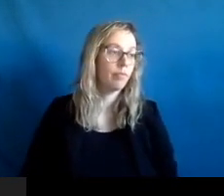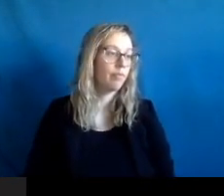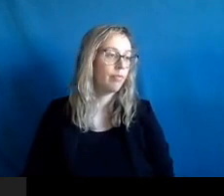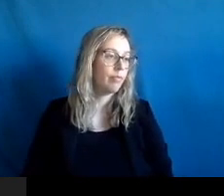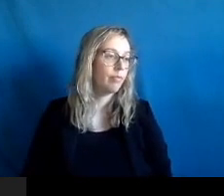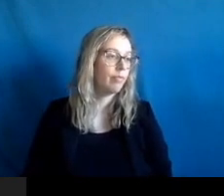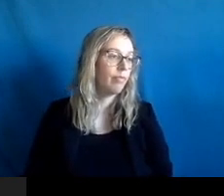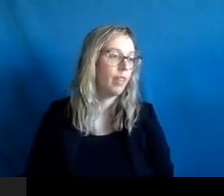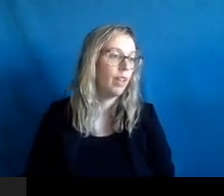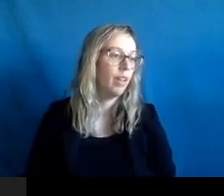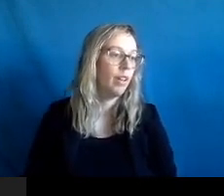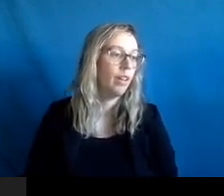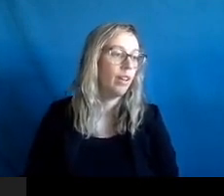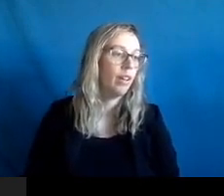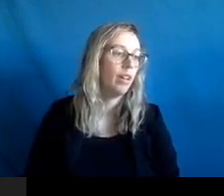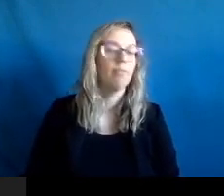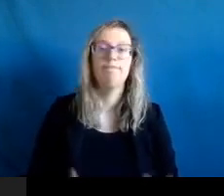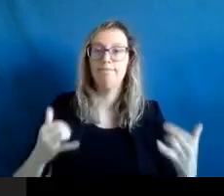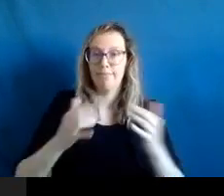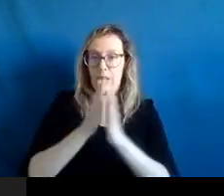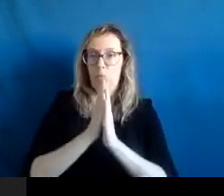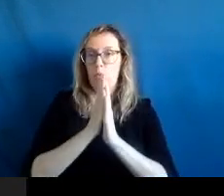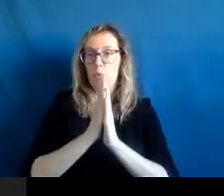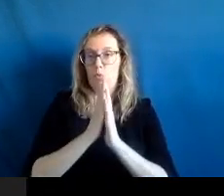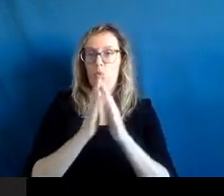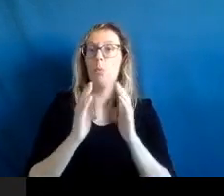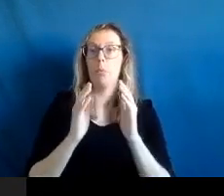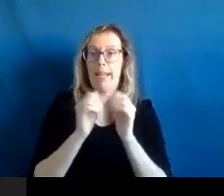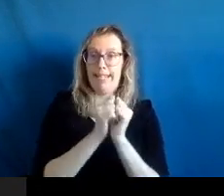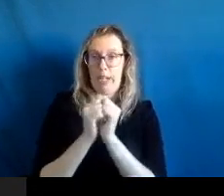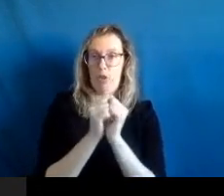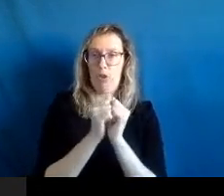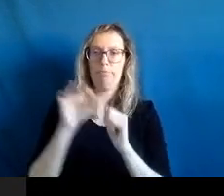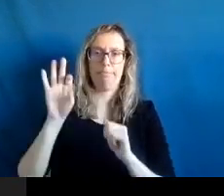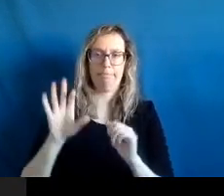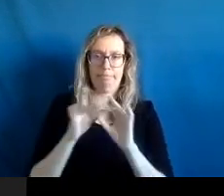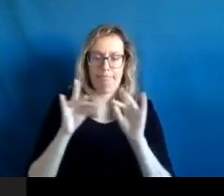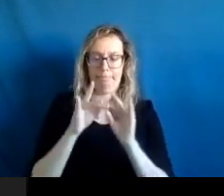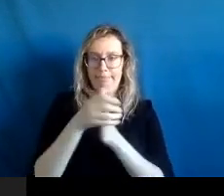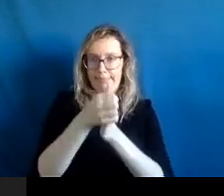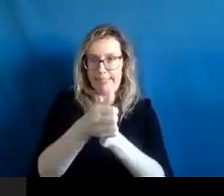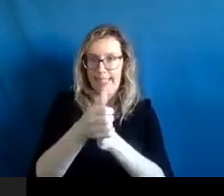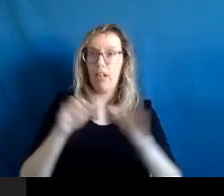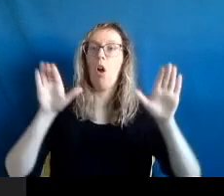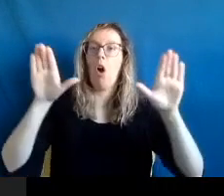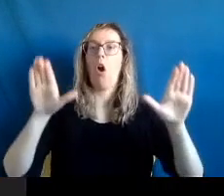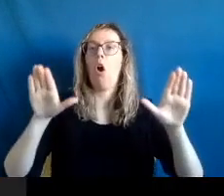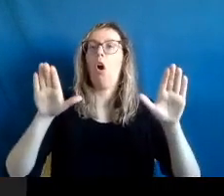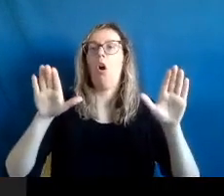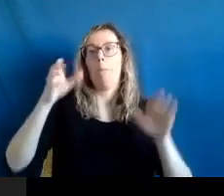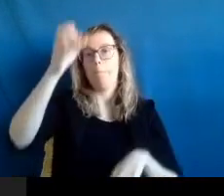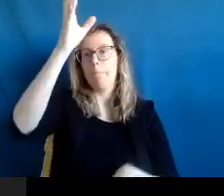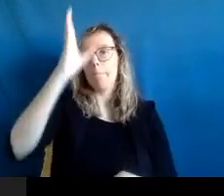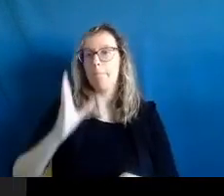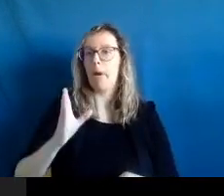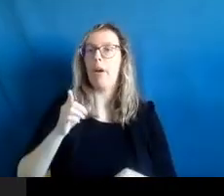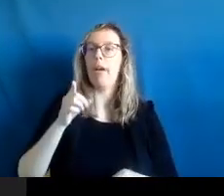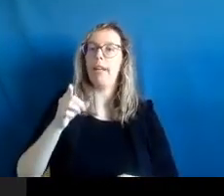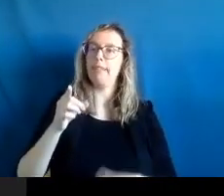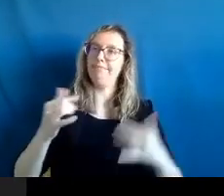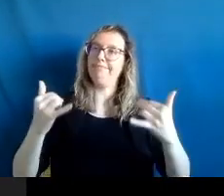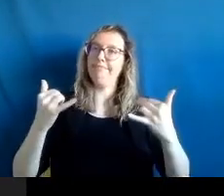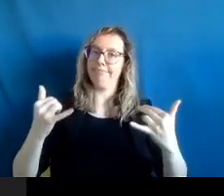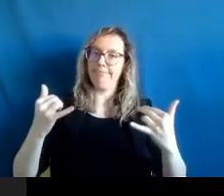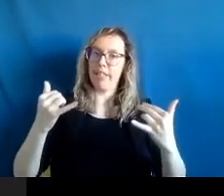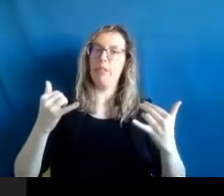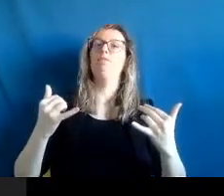Let us pray together. Almighty God, graciously behold this your family,